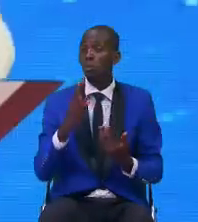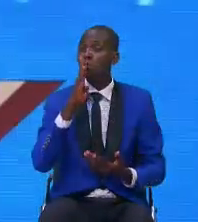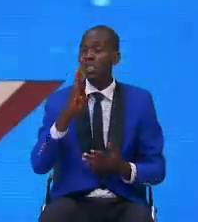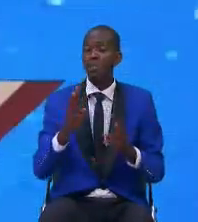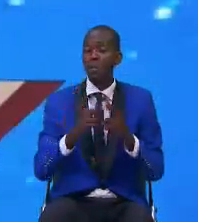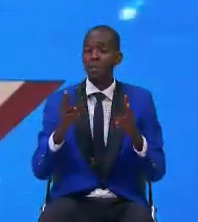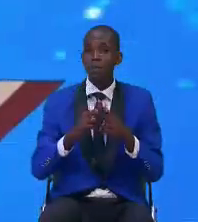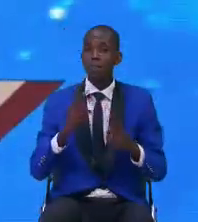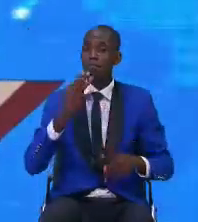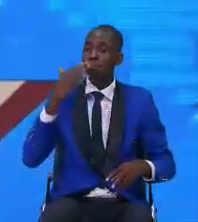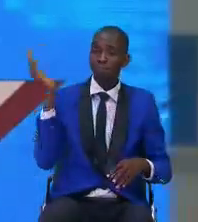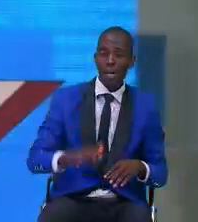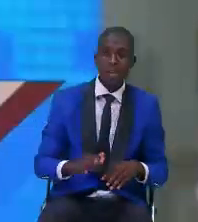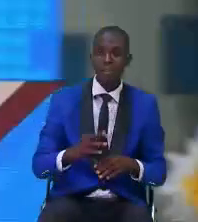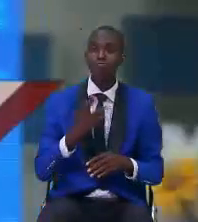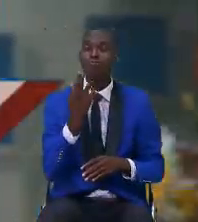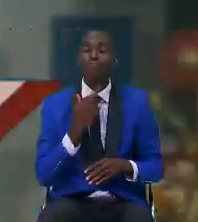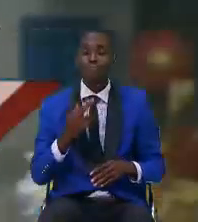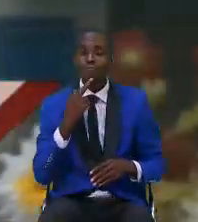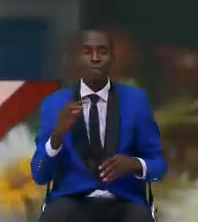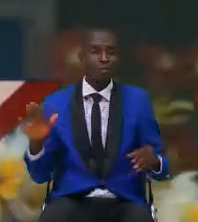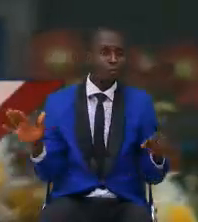shall be as white as snow.